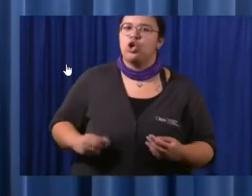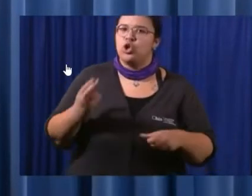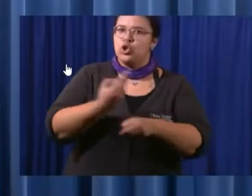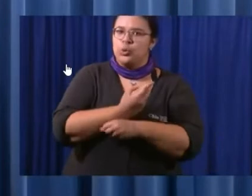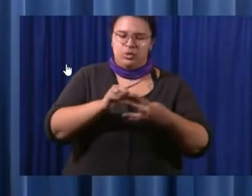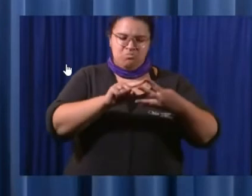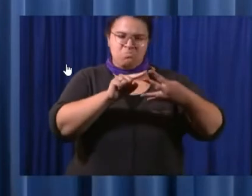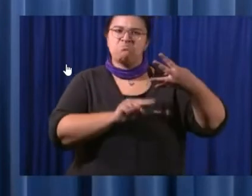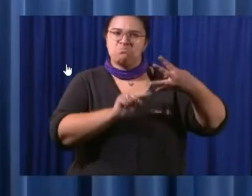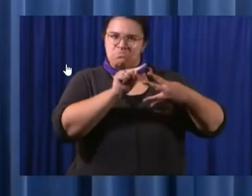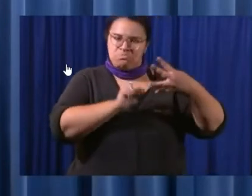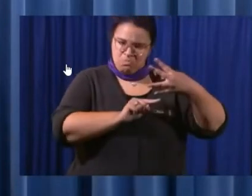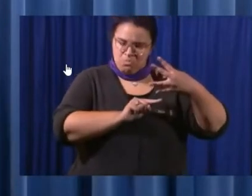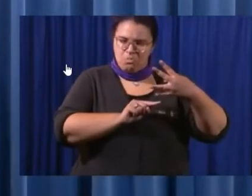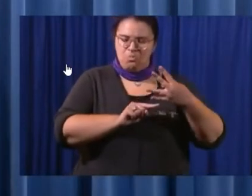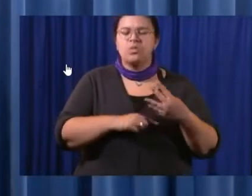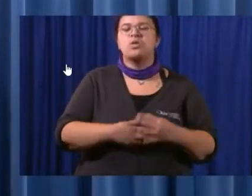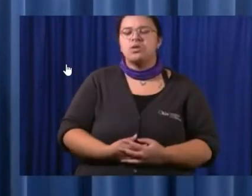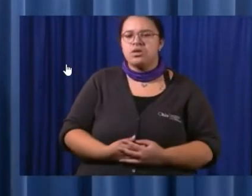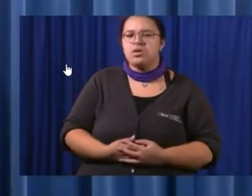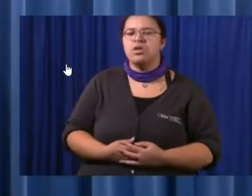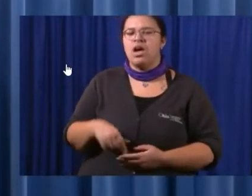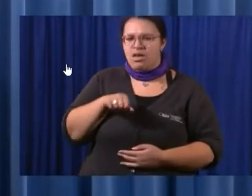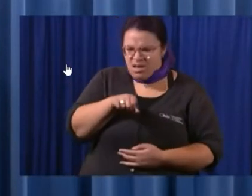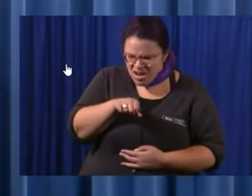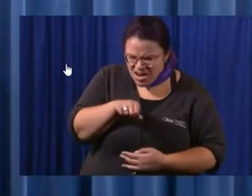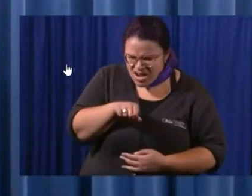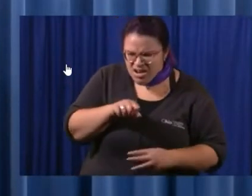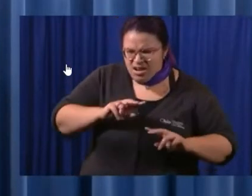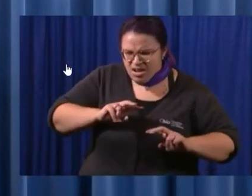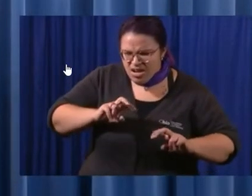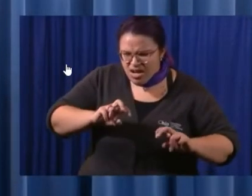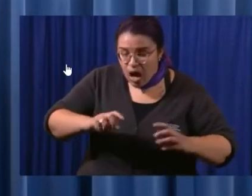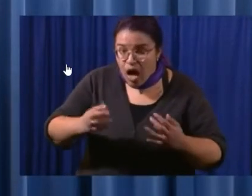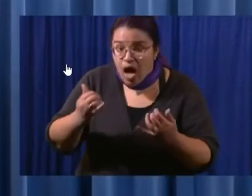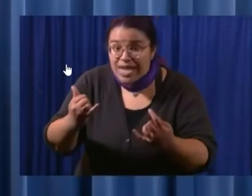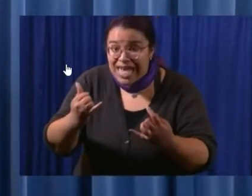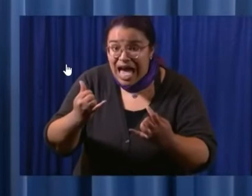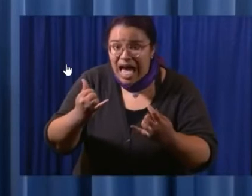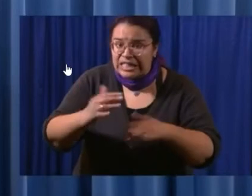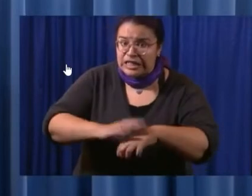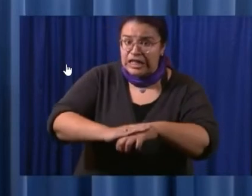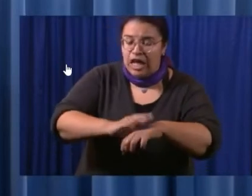mask wearing a way to keep a place from becoming a hot spot?